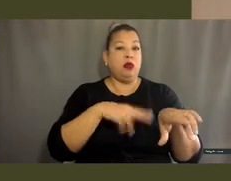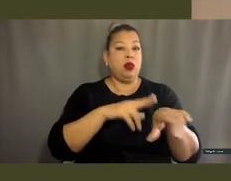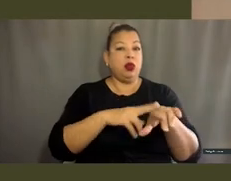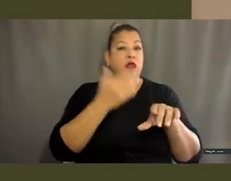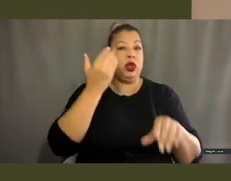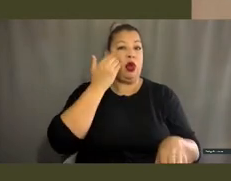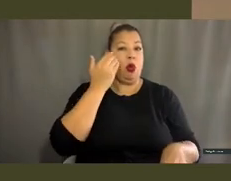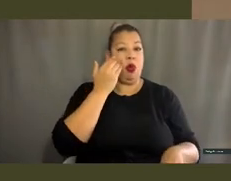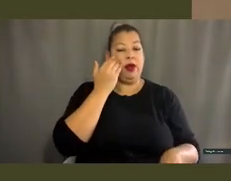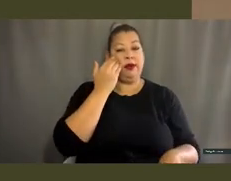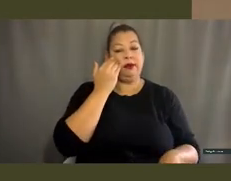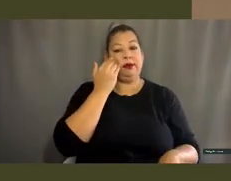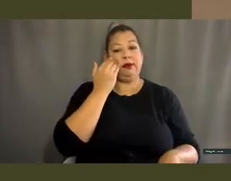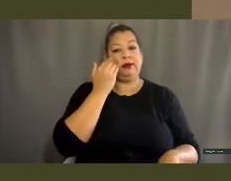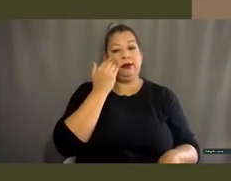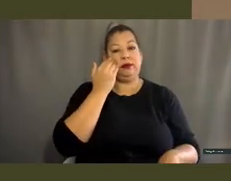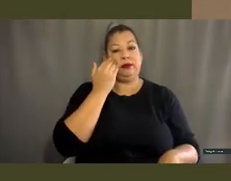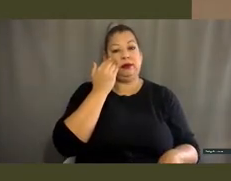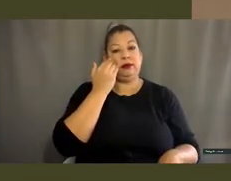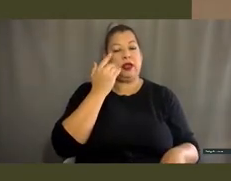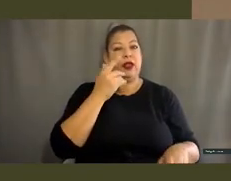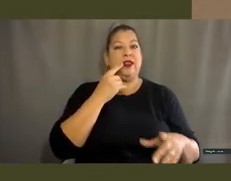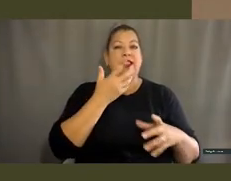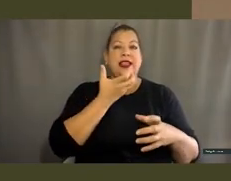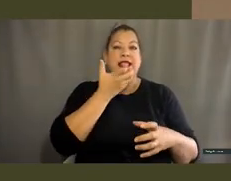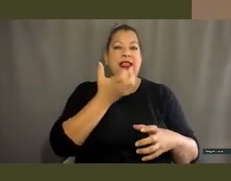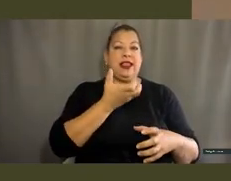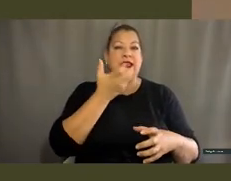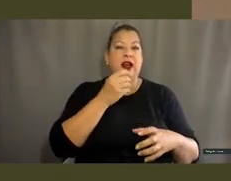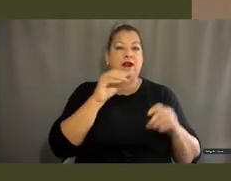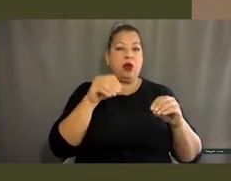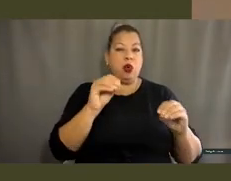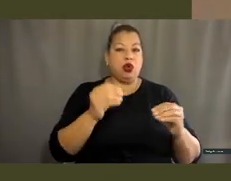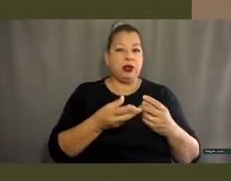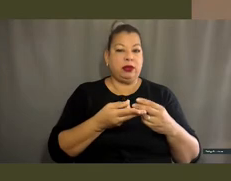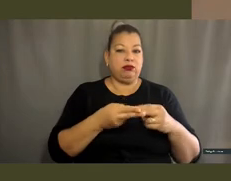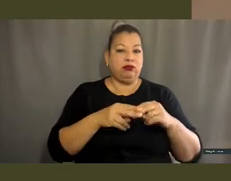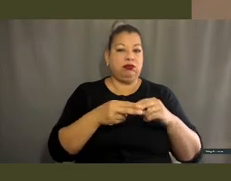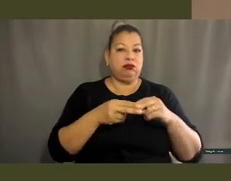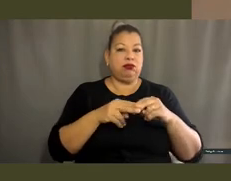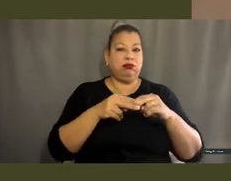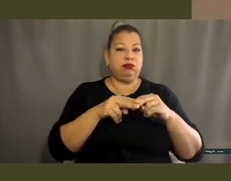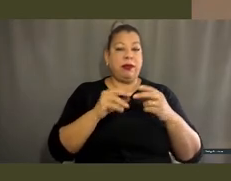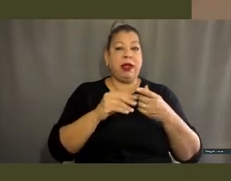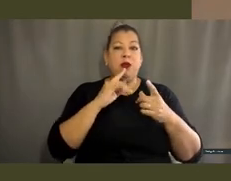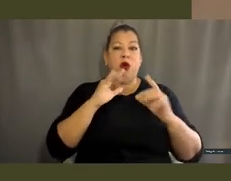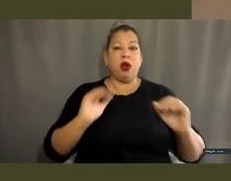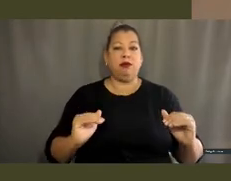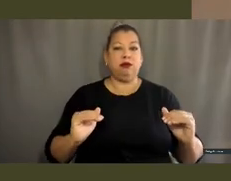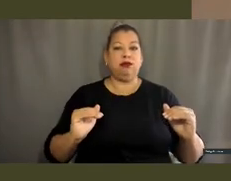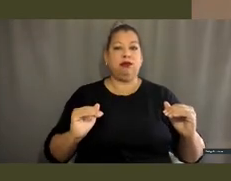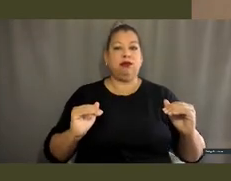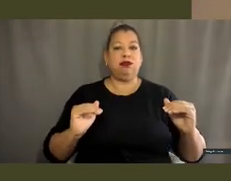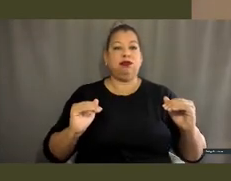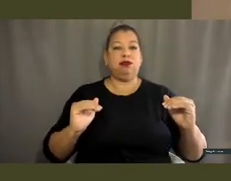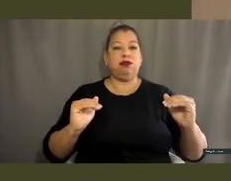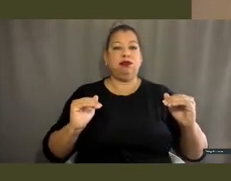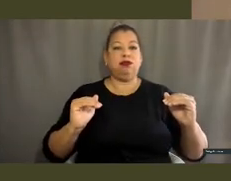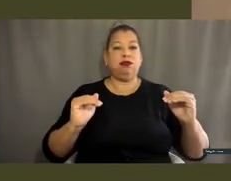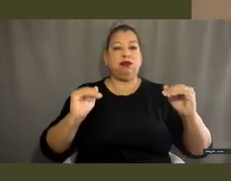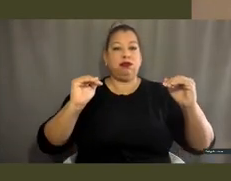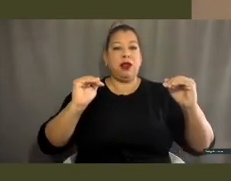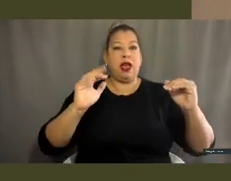the latent heat of the ocean is increasing, which is expanding the water. And that, alongside glacier melt, is causing sea level